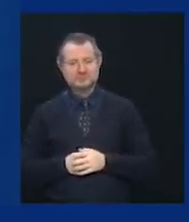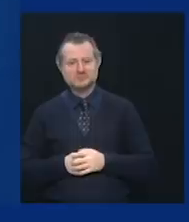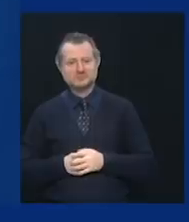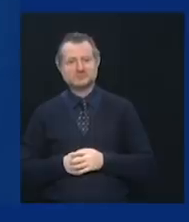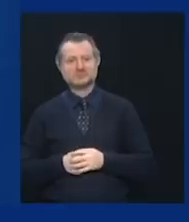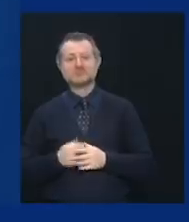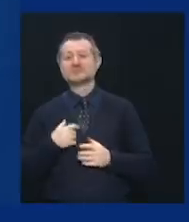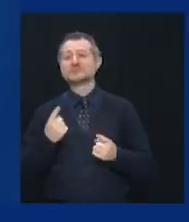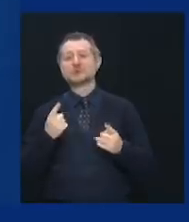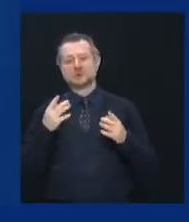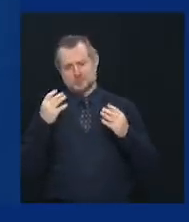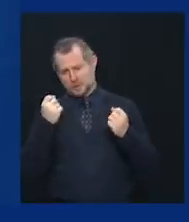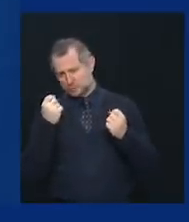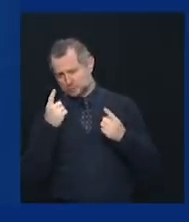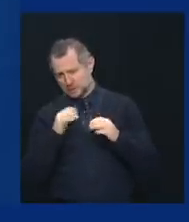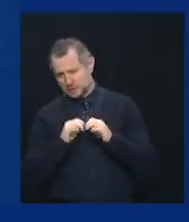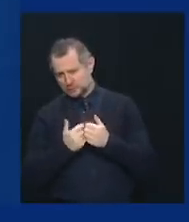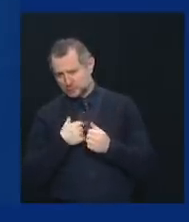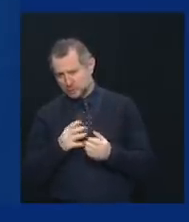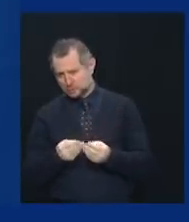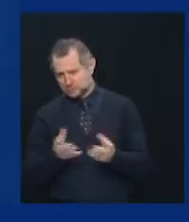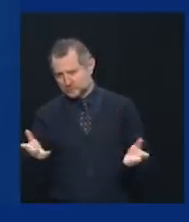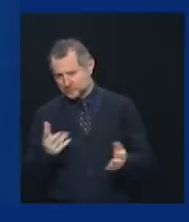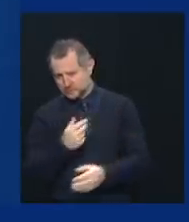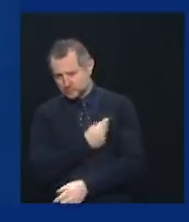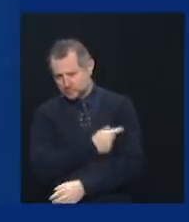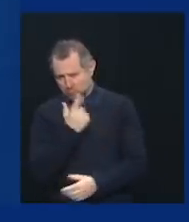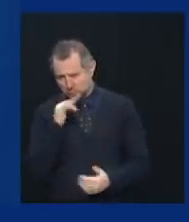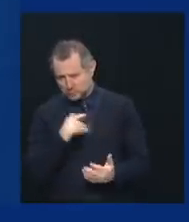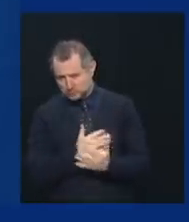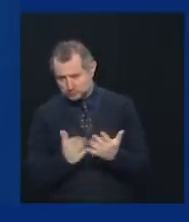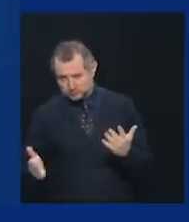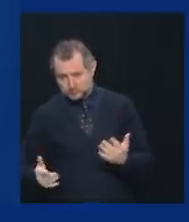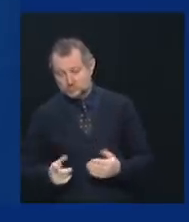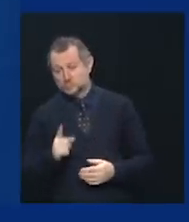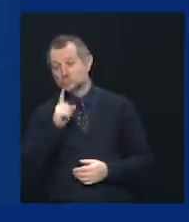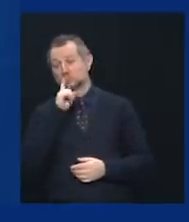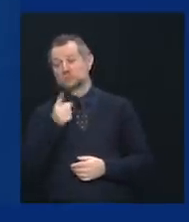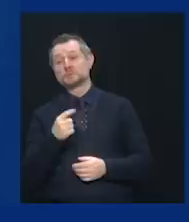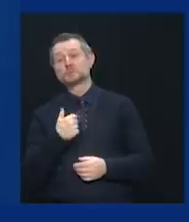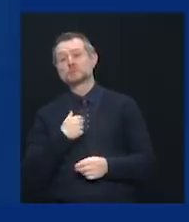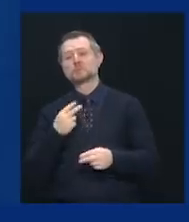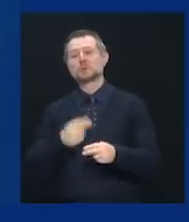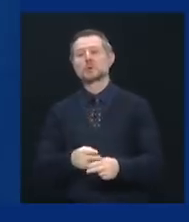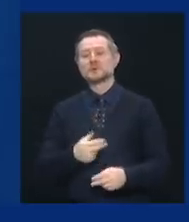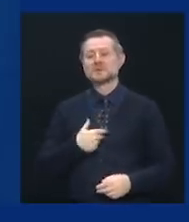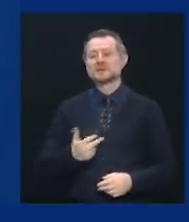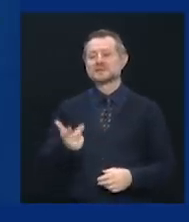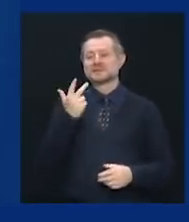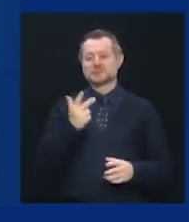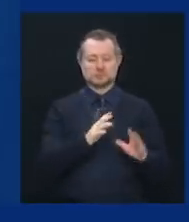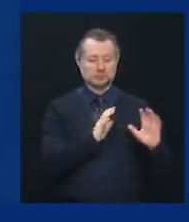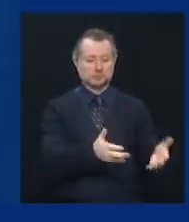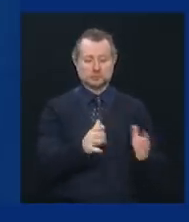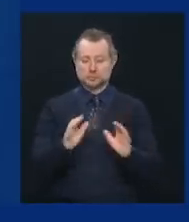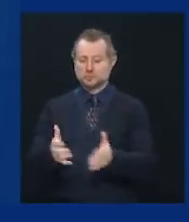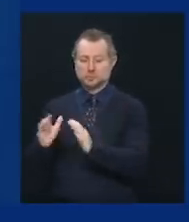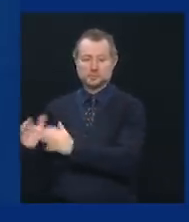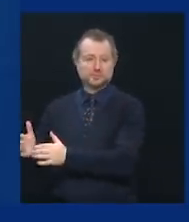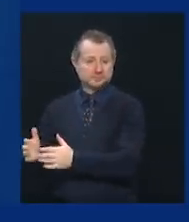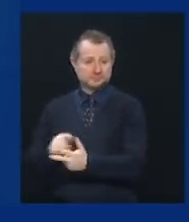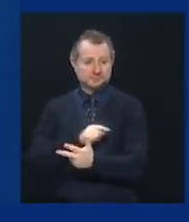doing the vaccine. And think of it in three tranches, if you will. We're